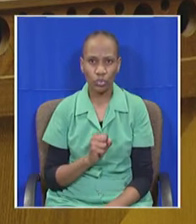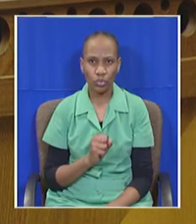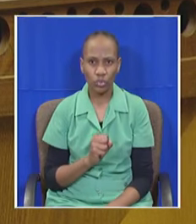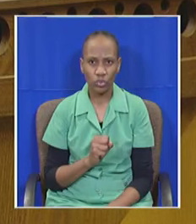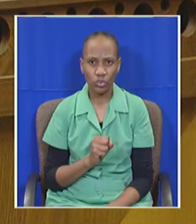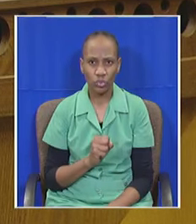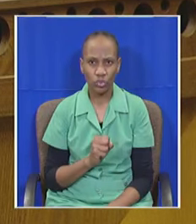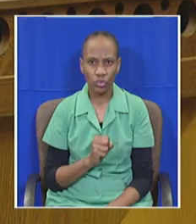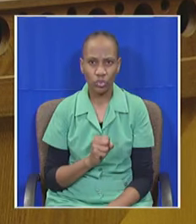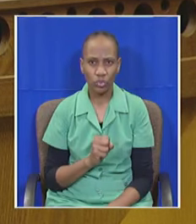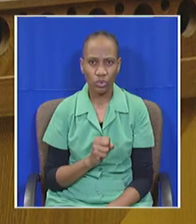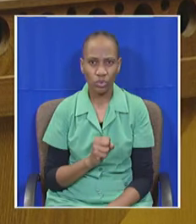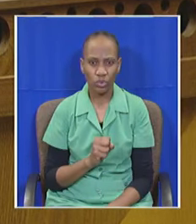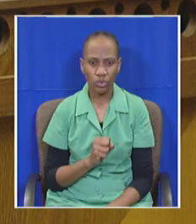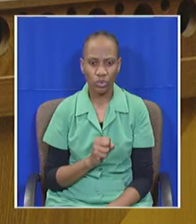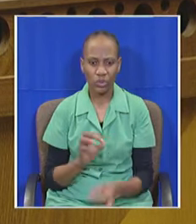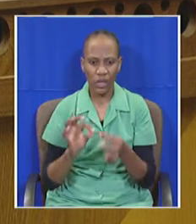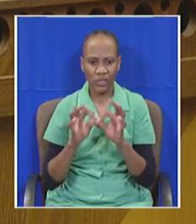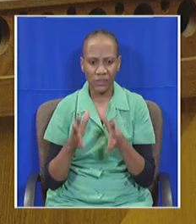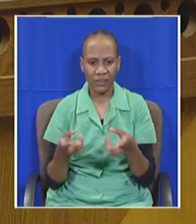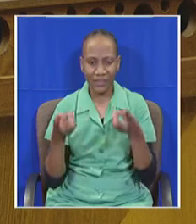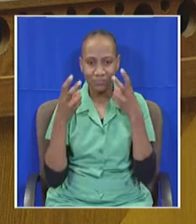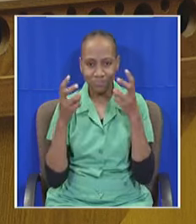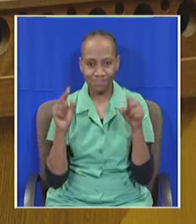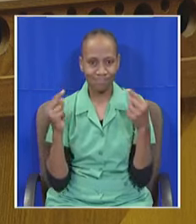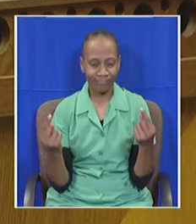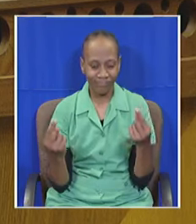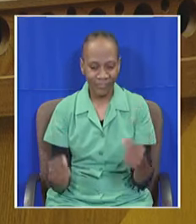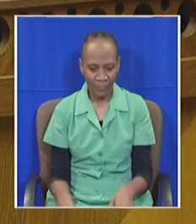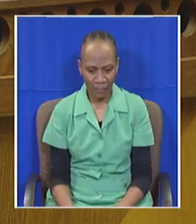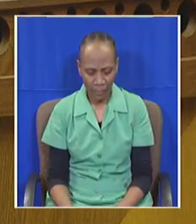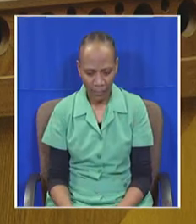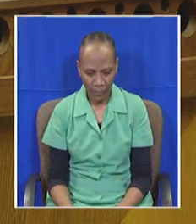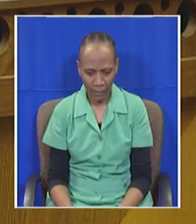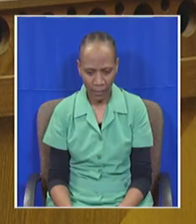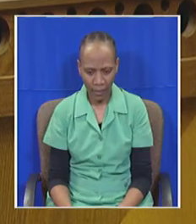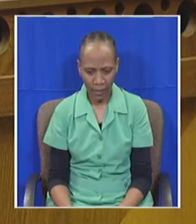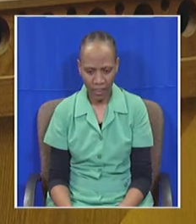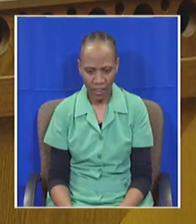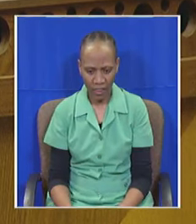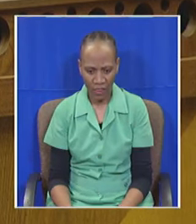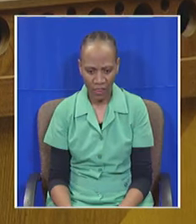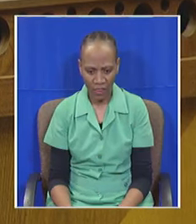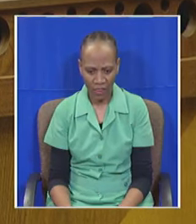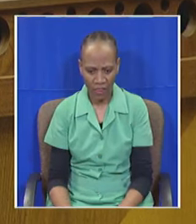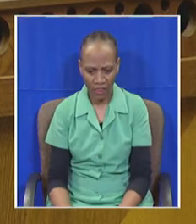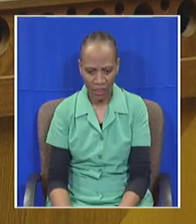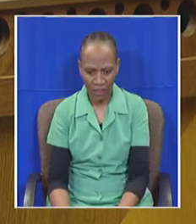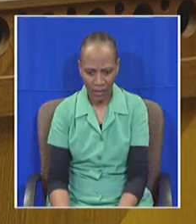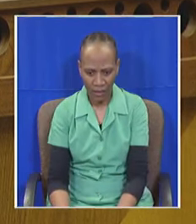officials on the ground to track, and even the smaller pieces of space junk float in the Earth's orbit at speeds